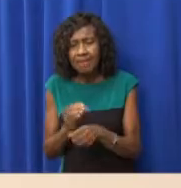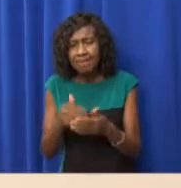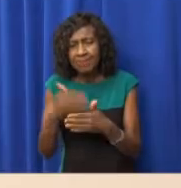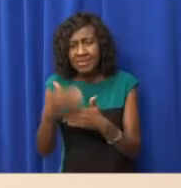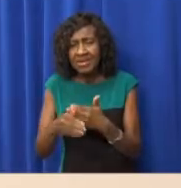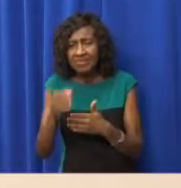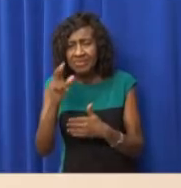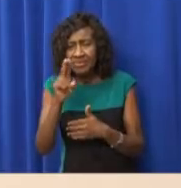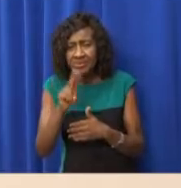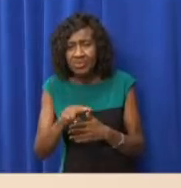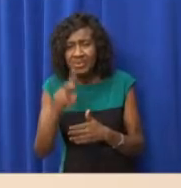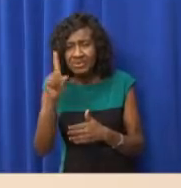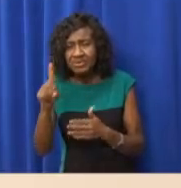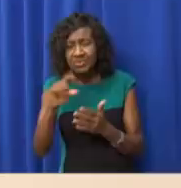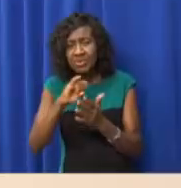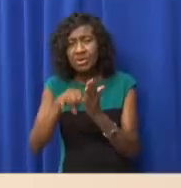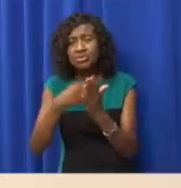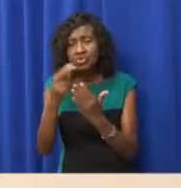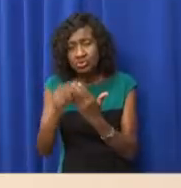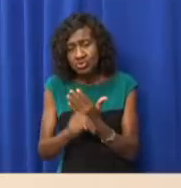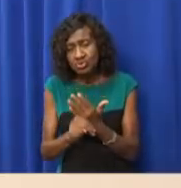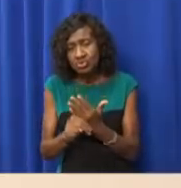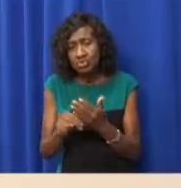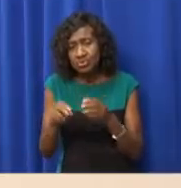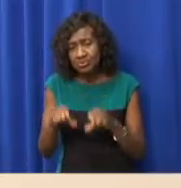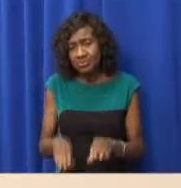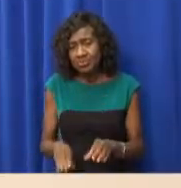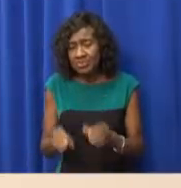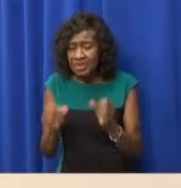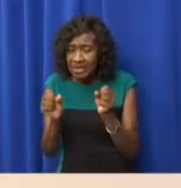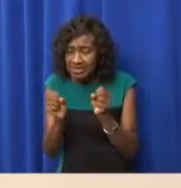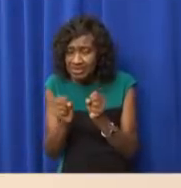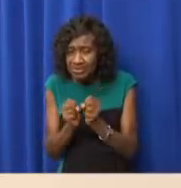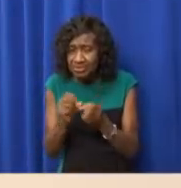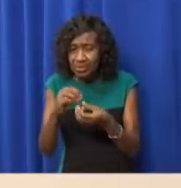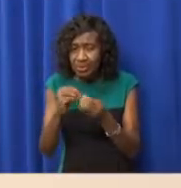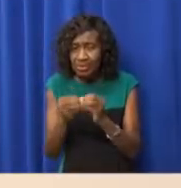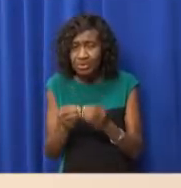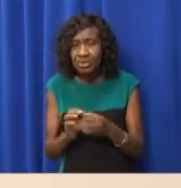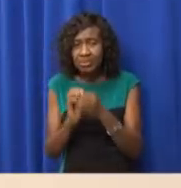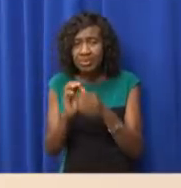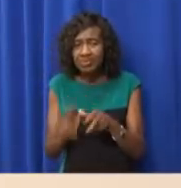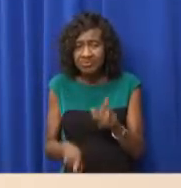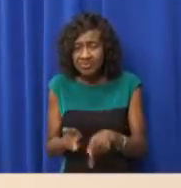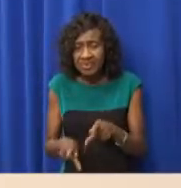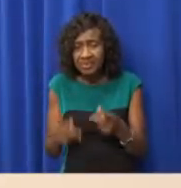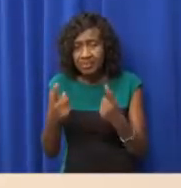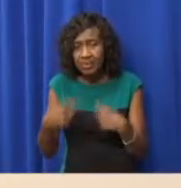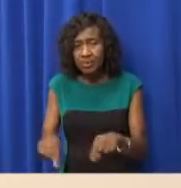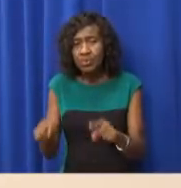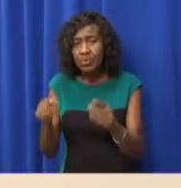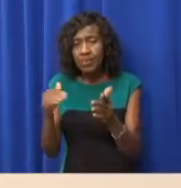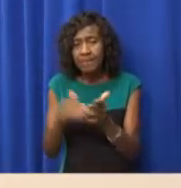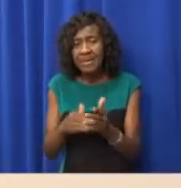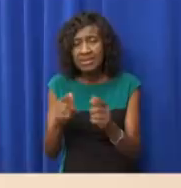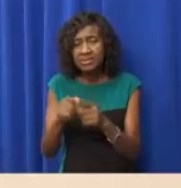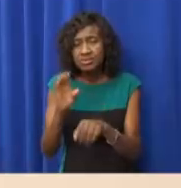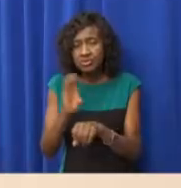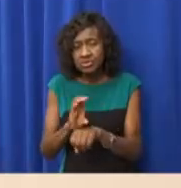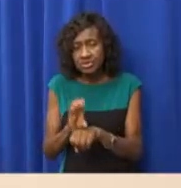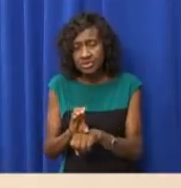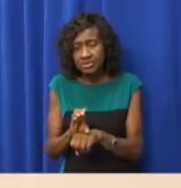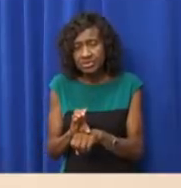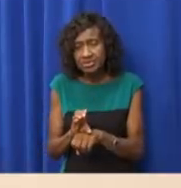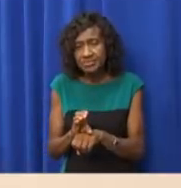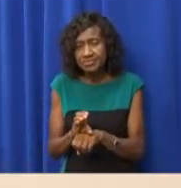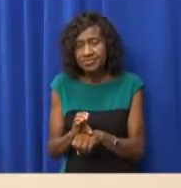Well, again, those are things that are being discussed, and again, will be guided by what results are and the benefit of the public health